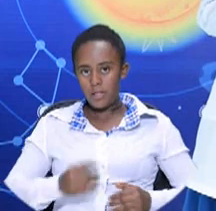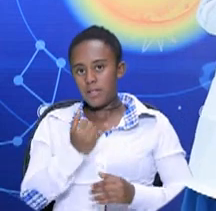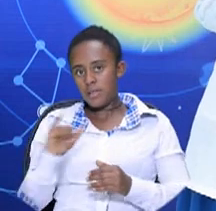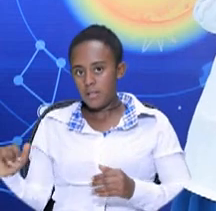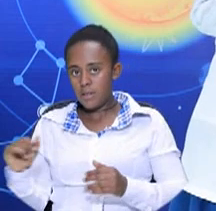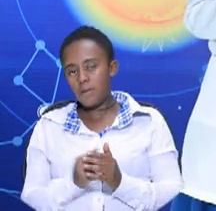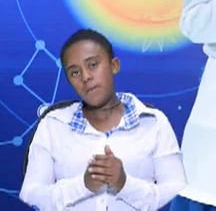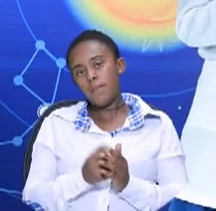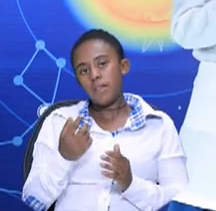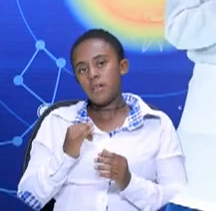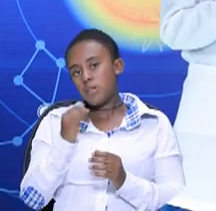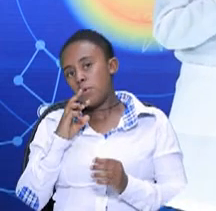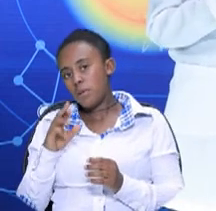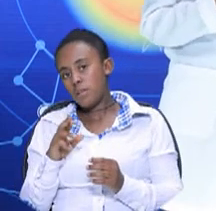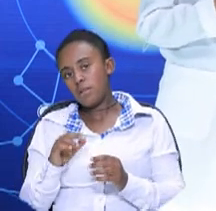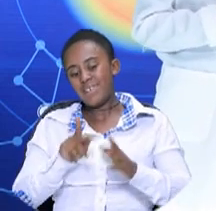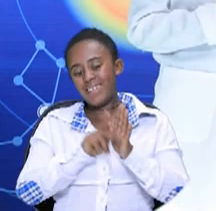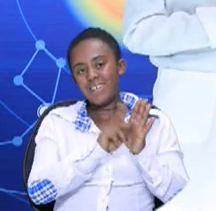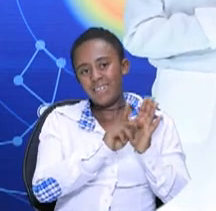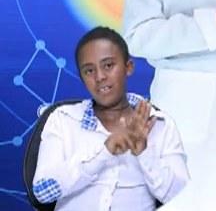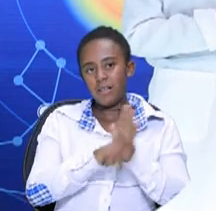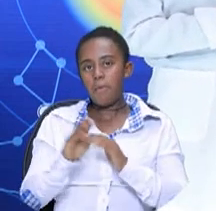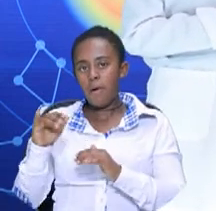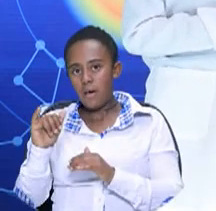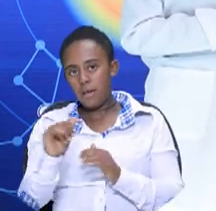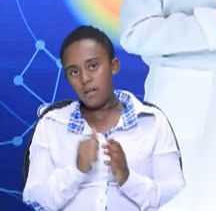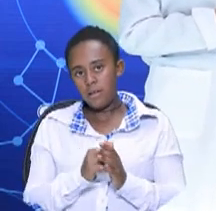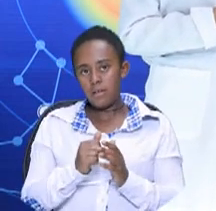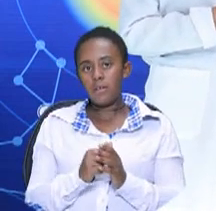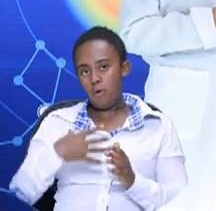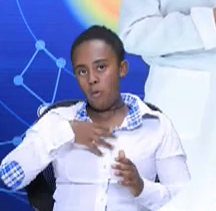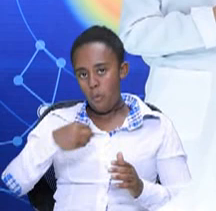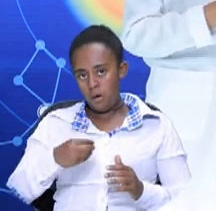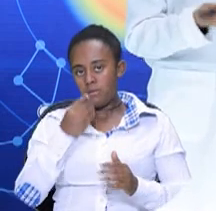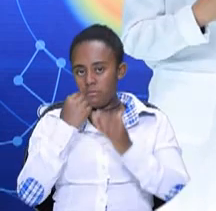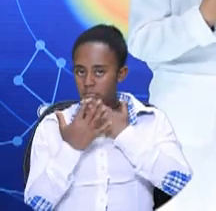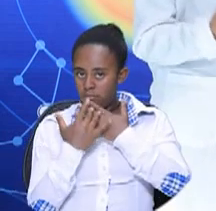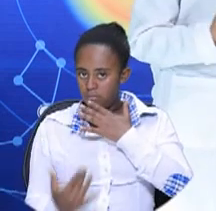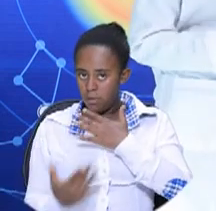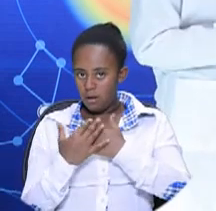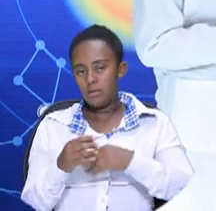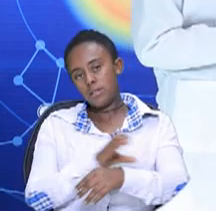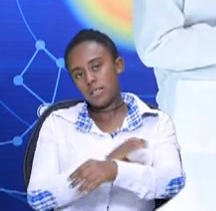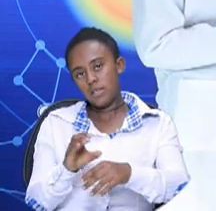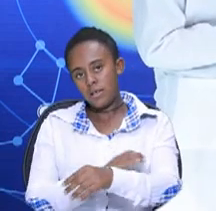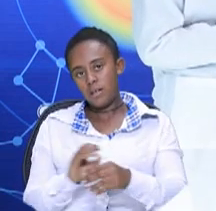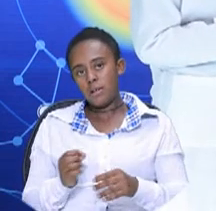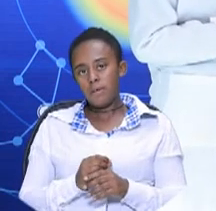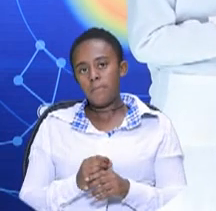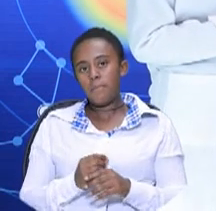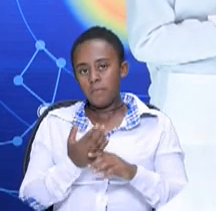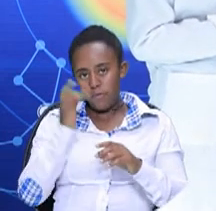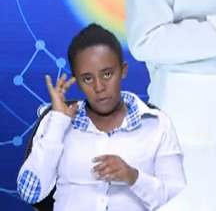be engulfed or they will be killed by the white blood cells before they produce